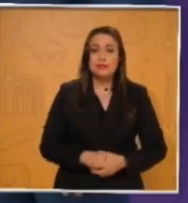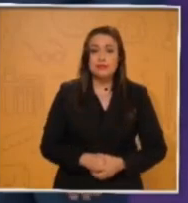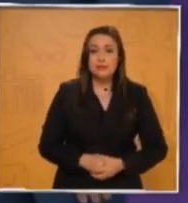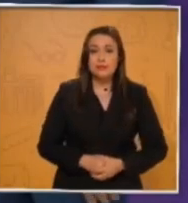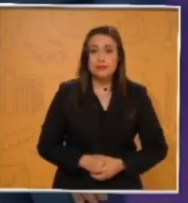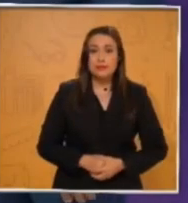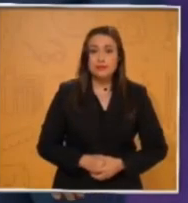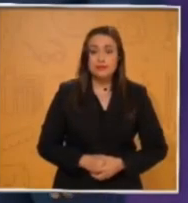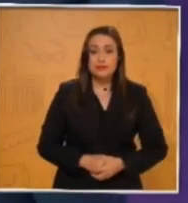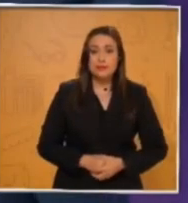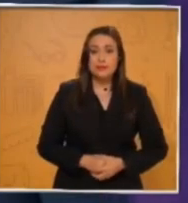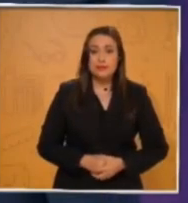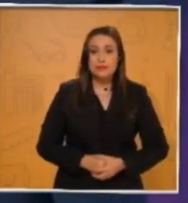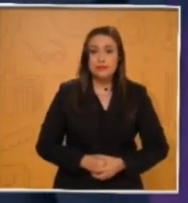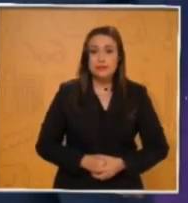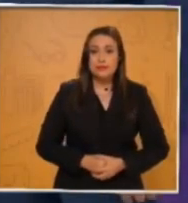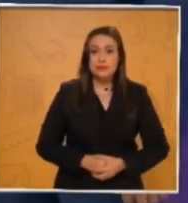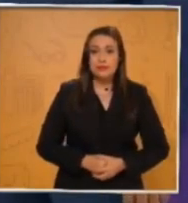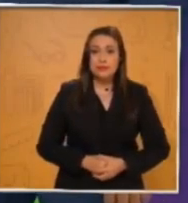Here,